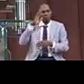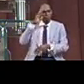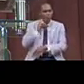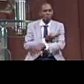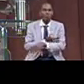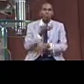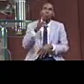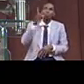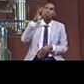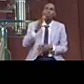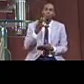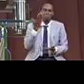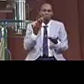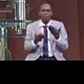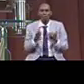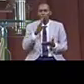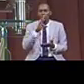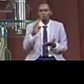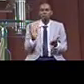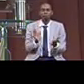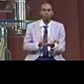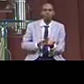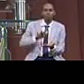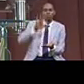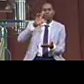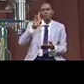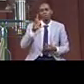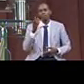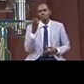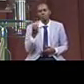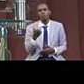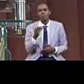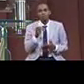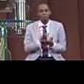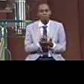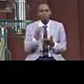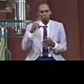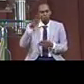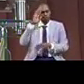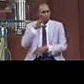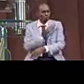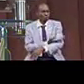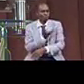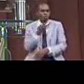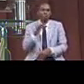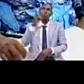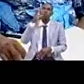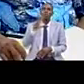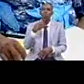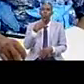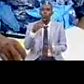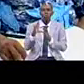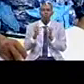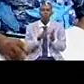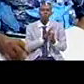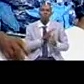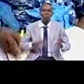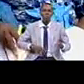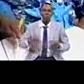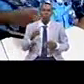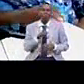be glorified thereby. That the Son of God, Jesus Christ, the Lord, the Master, that he might